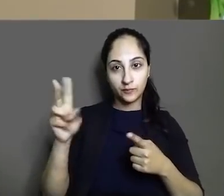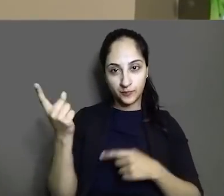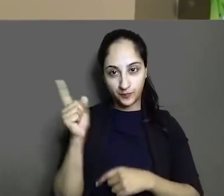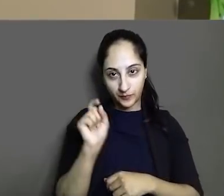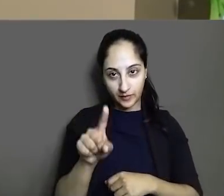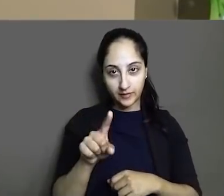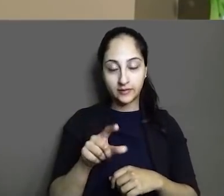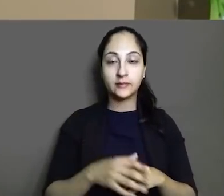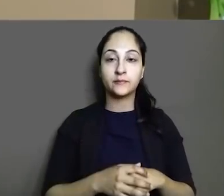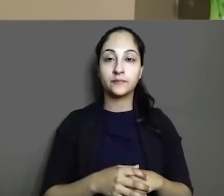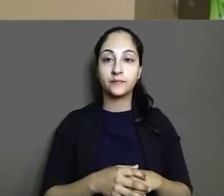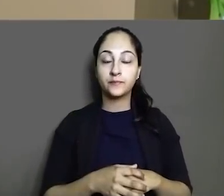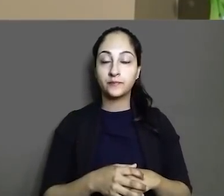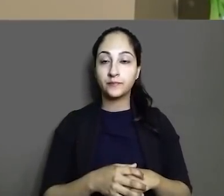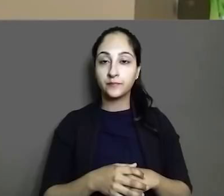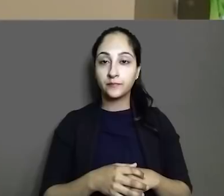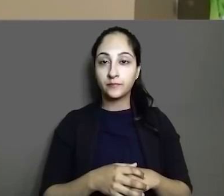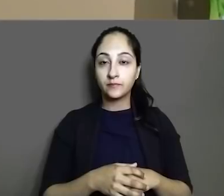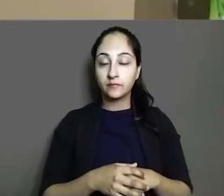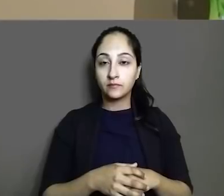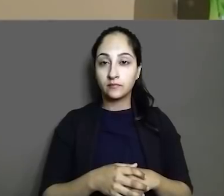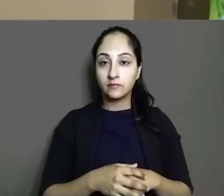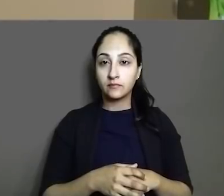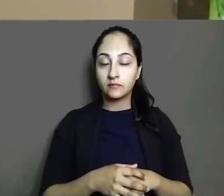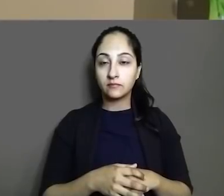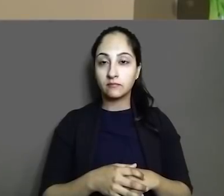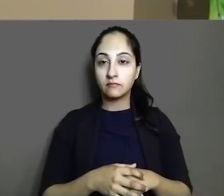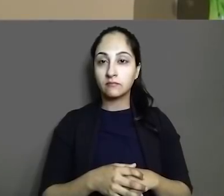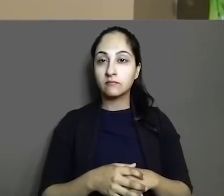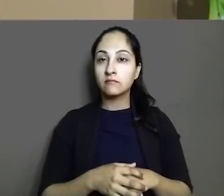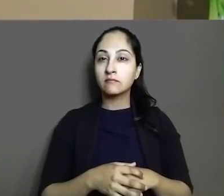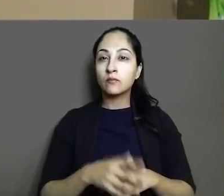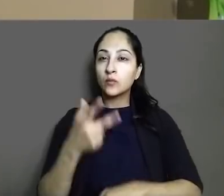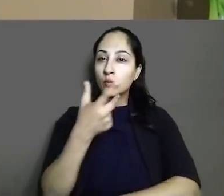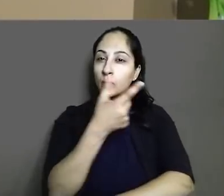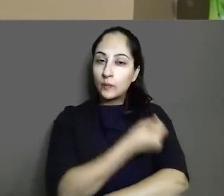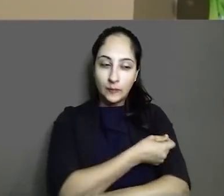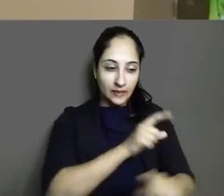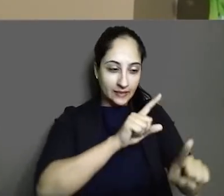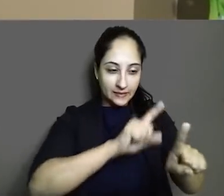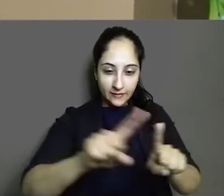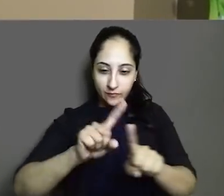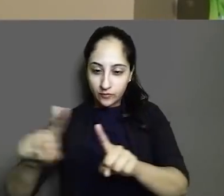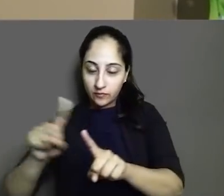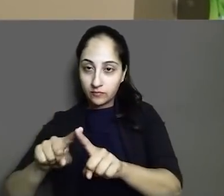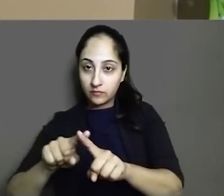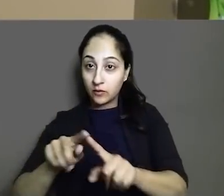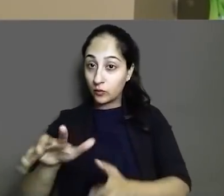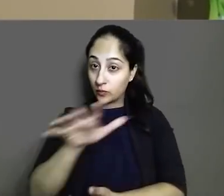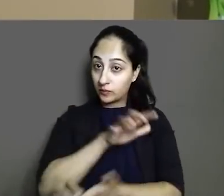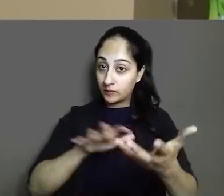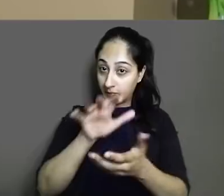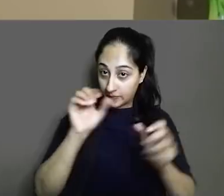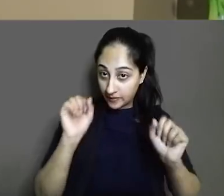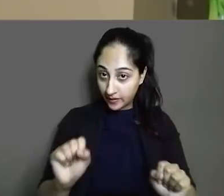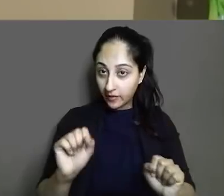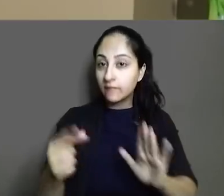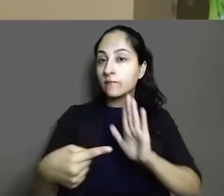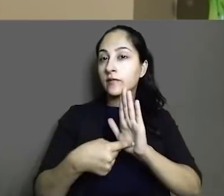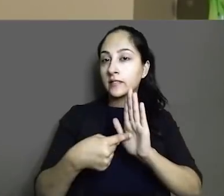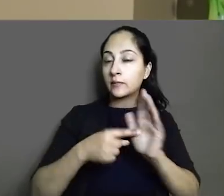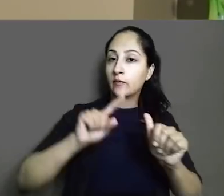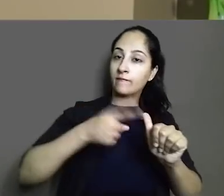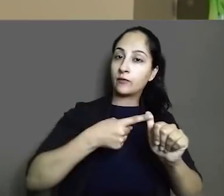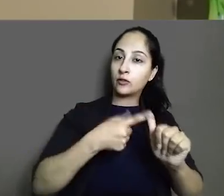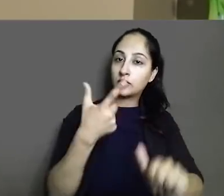recently. That's because in my region of Ontario, we only have access right now to the